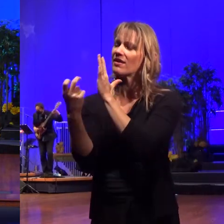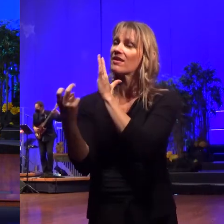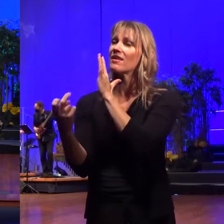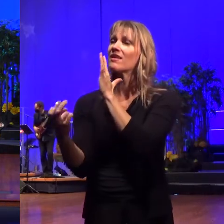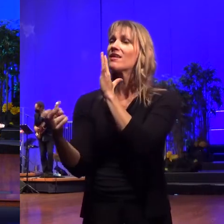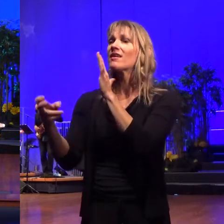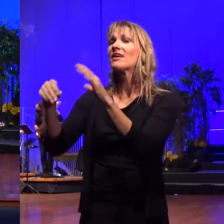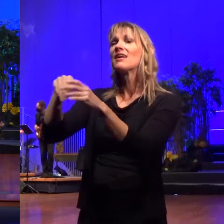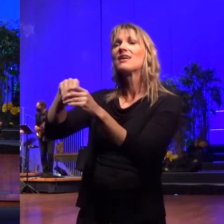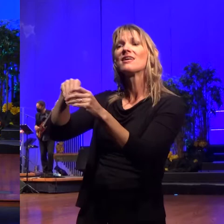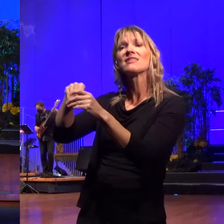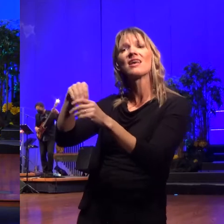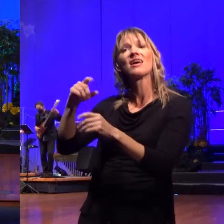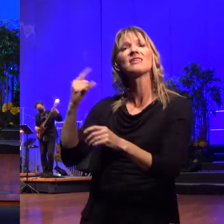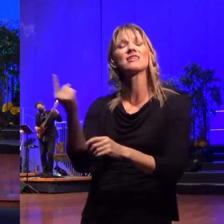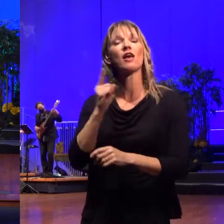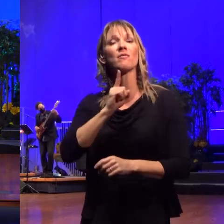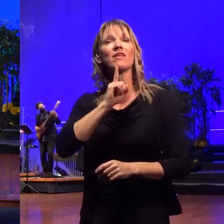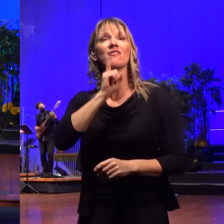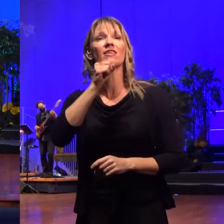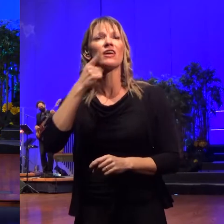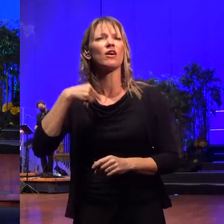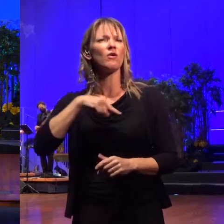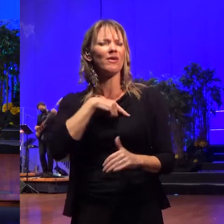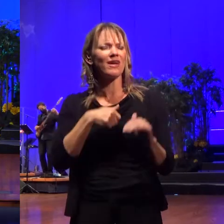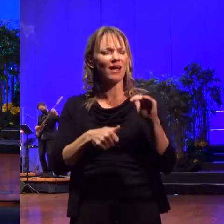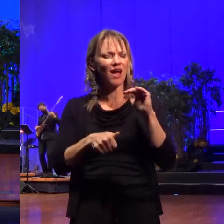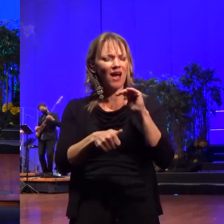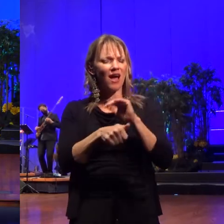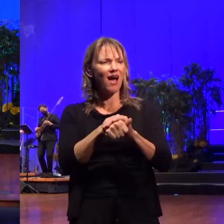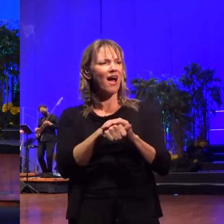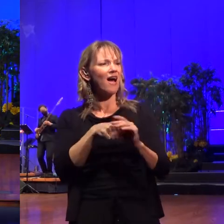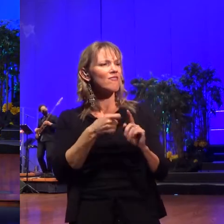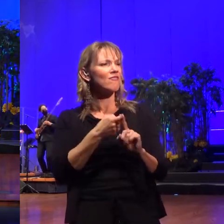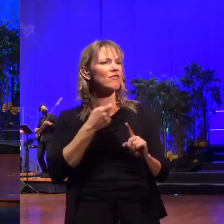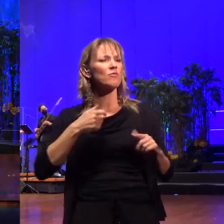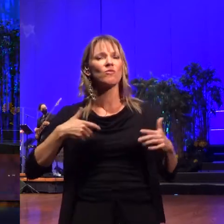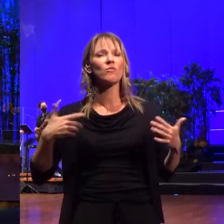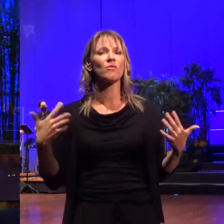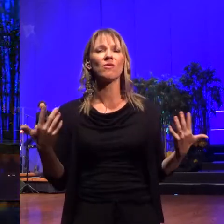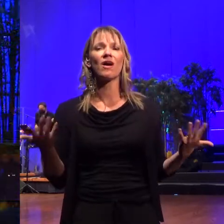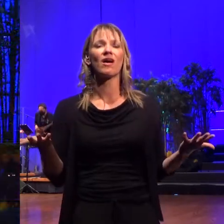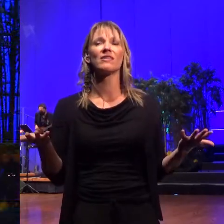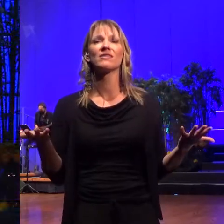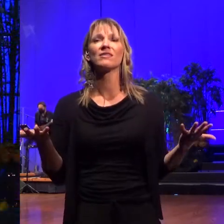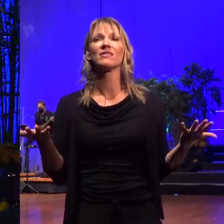inside. What are we hiding from?